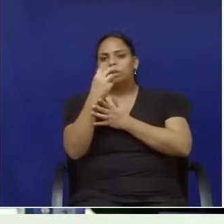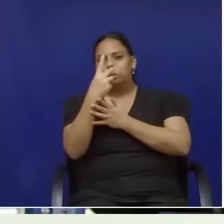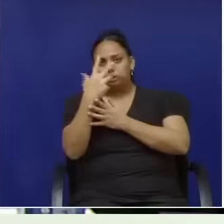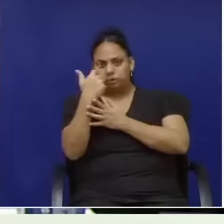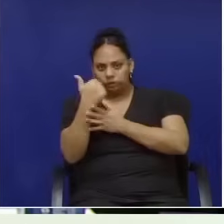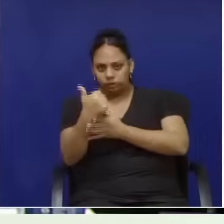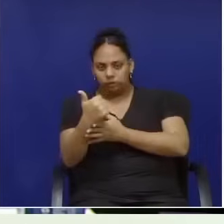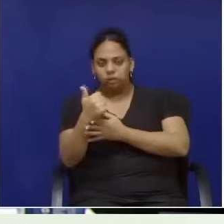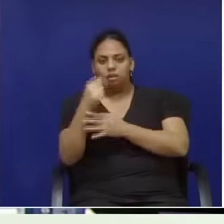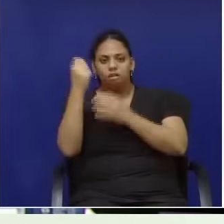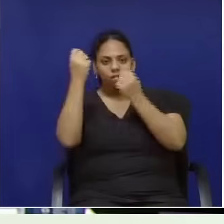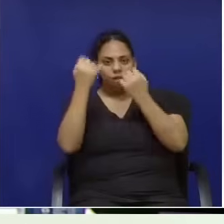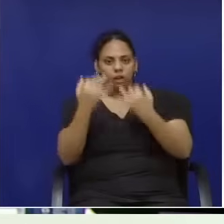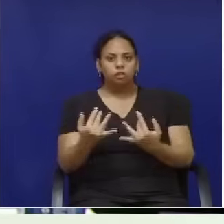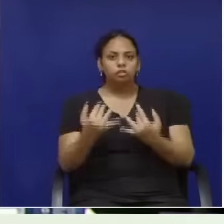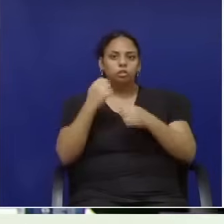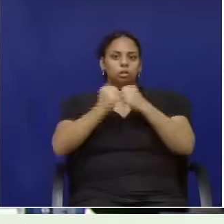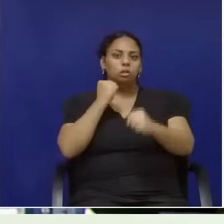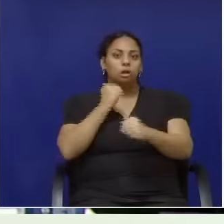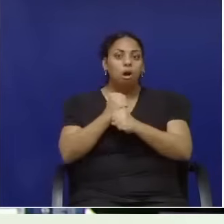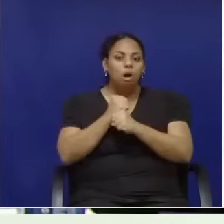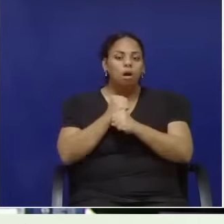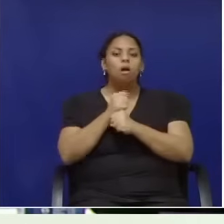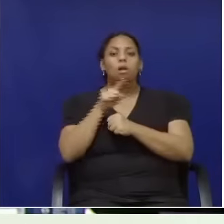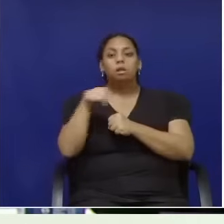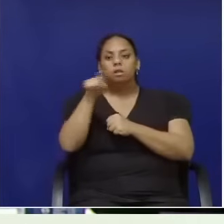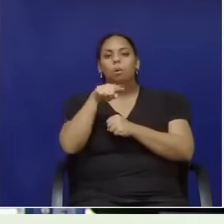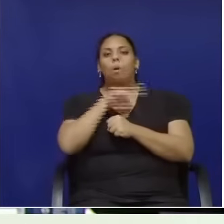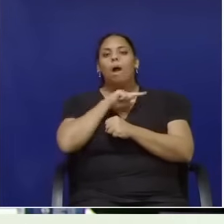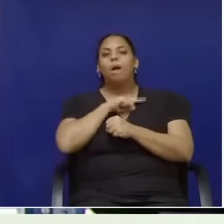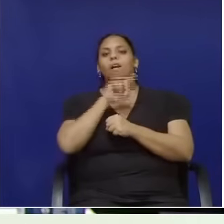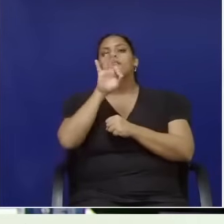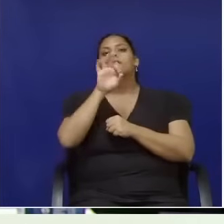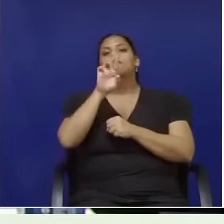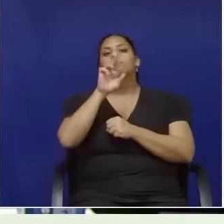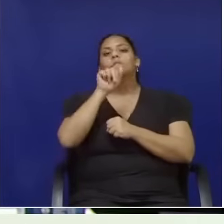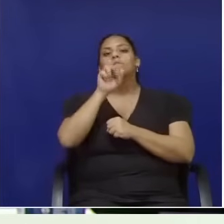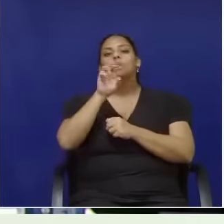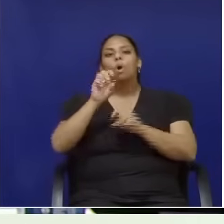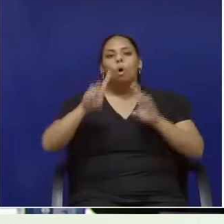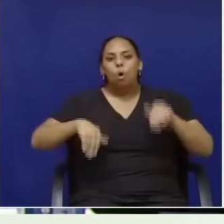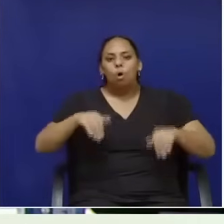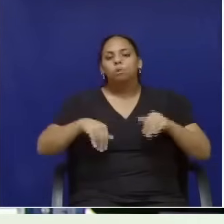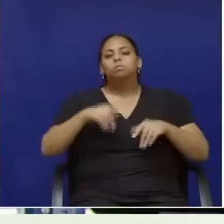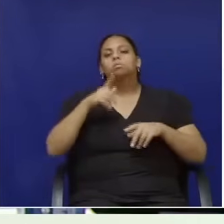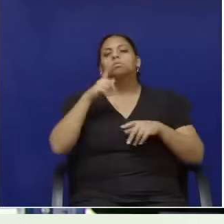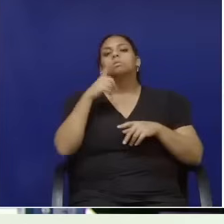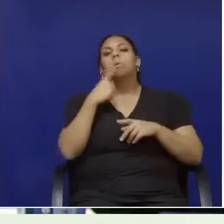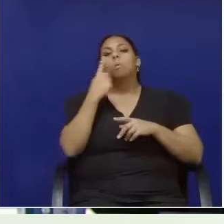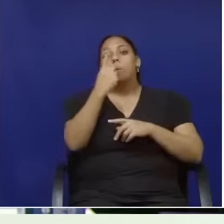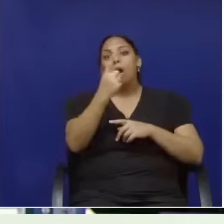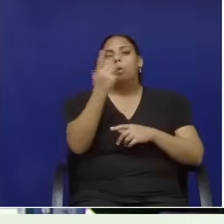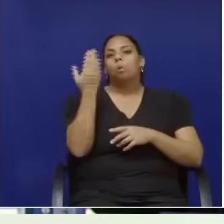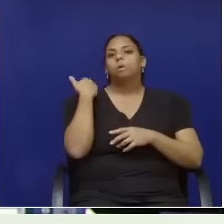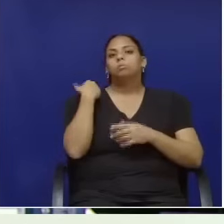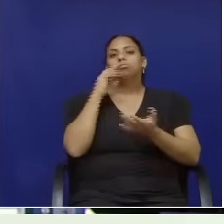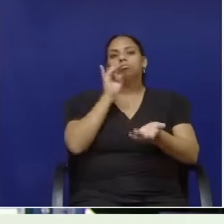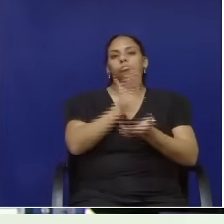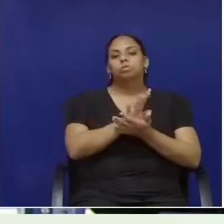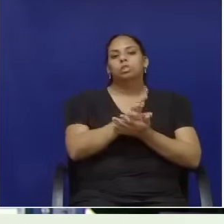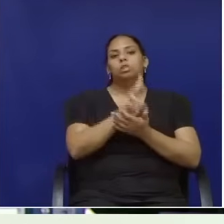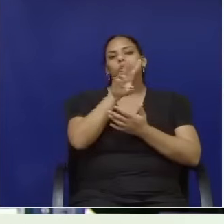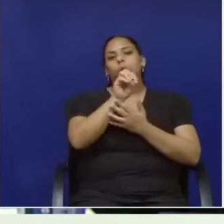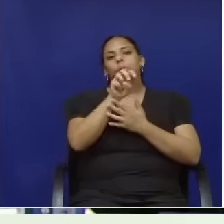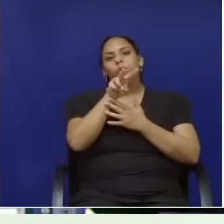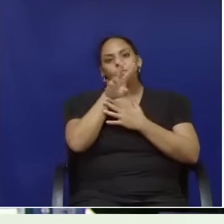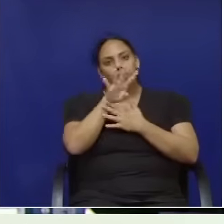year in matters involving those fraudulent documents, while 1 official was dismissed during